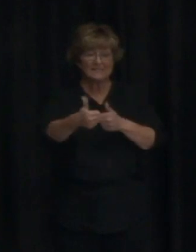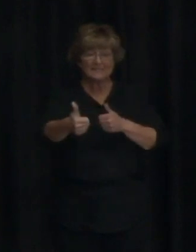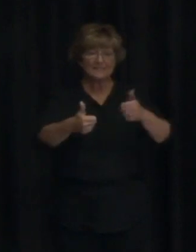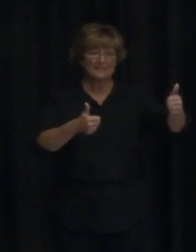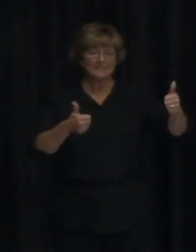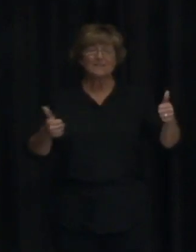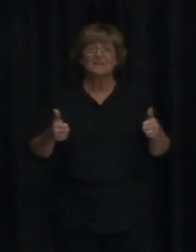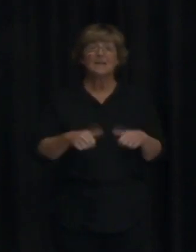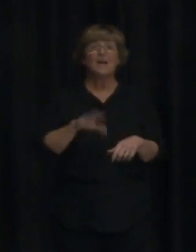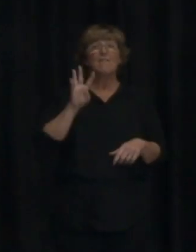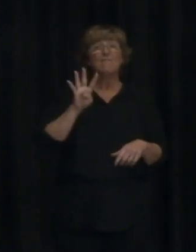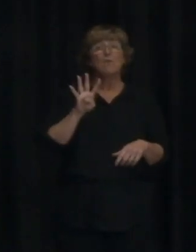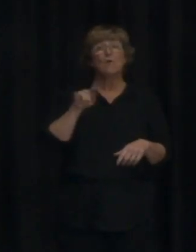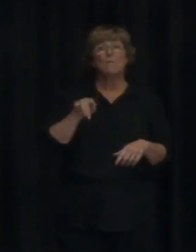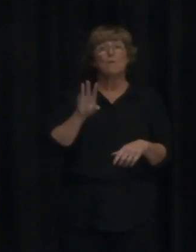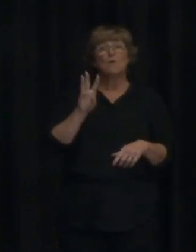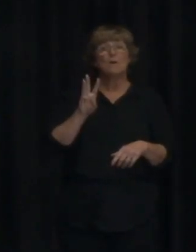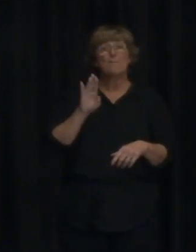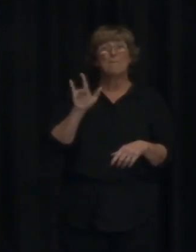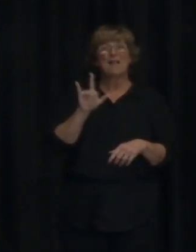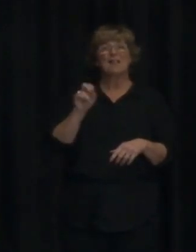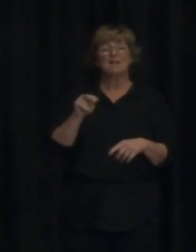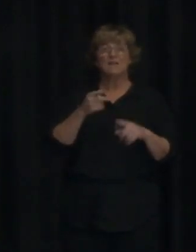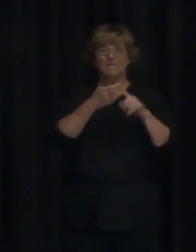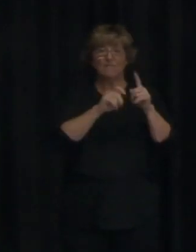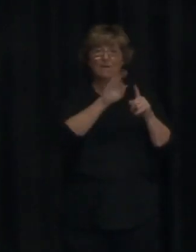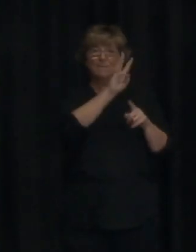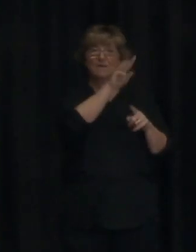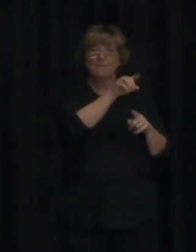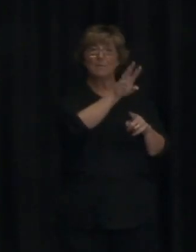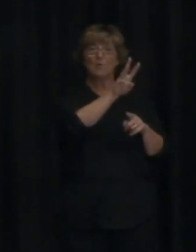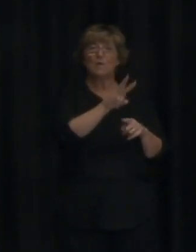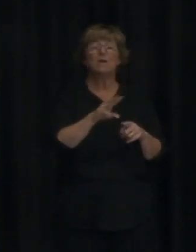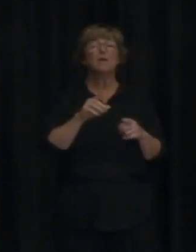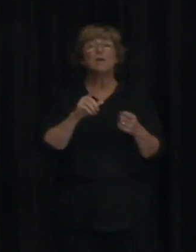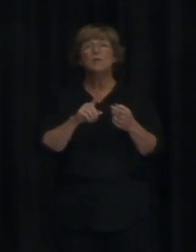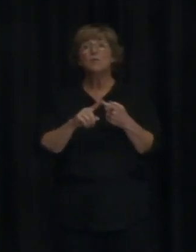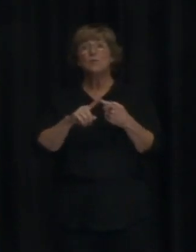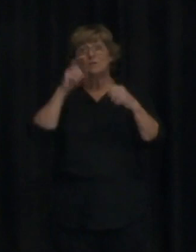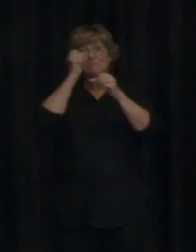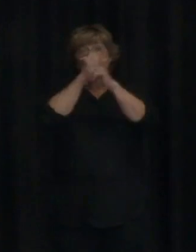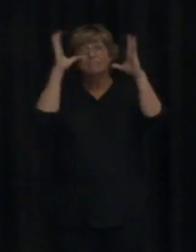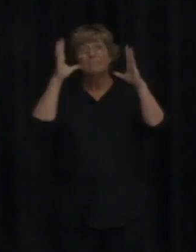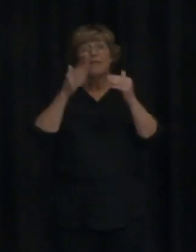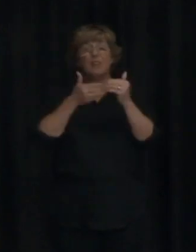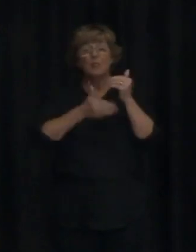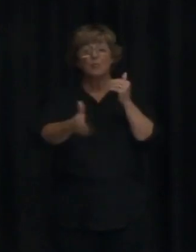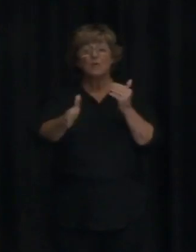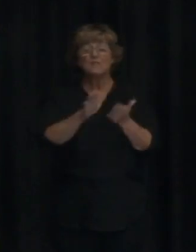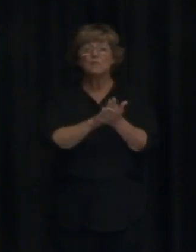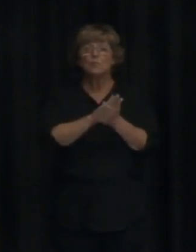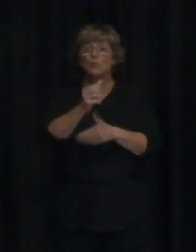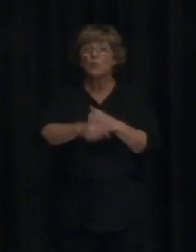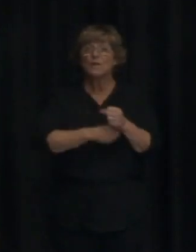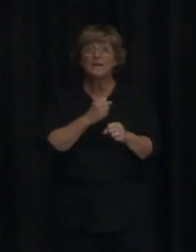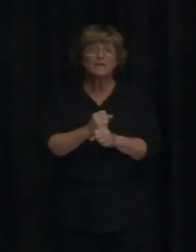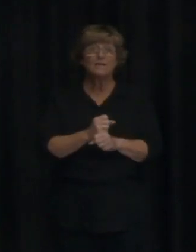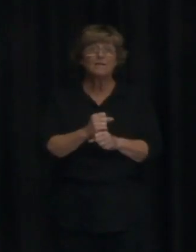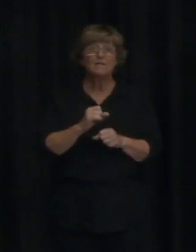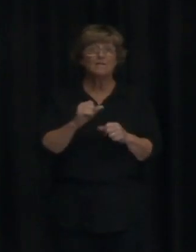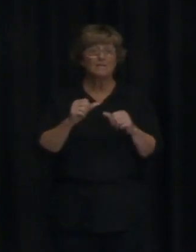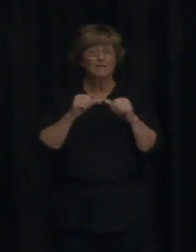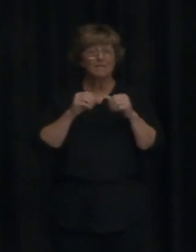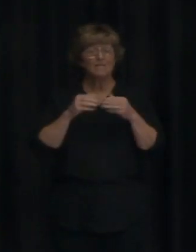safety. $4.6 billion of the $6.6 to deal with reimagining the school year, giving districts